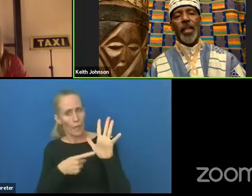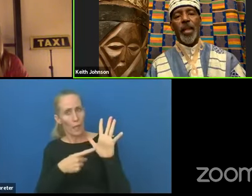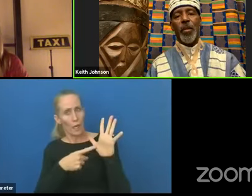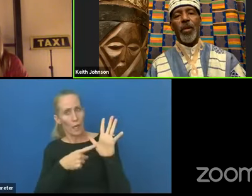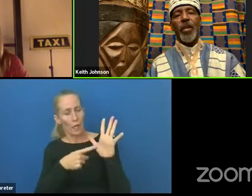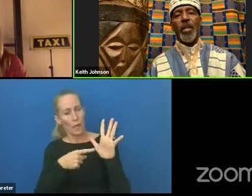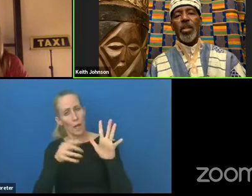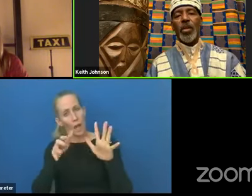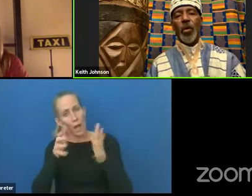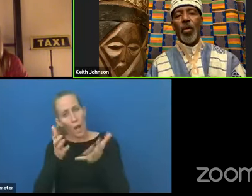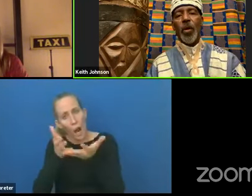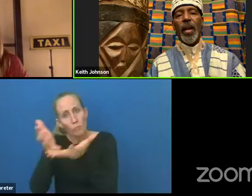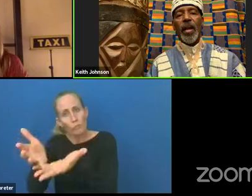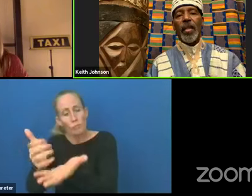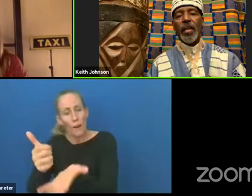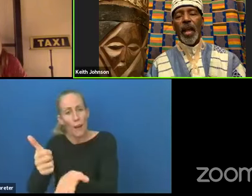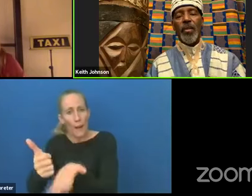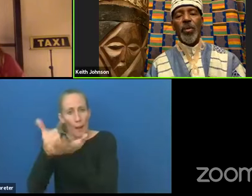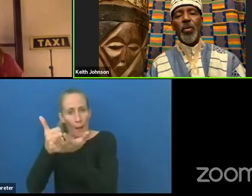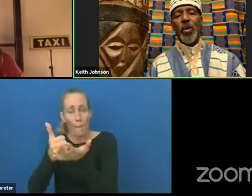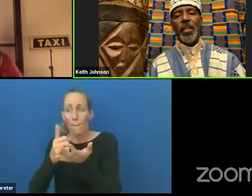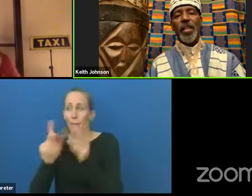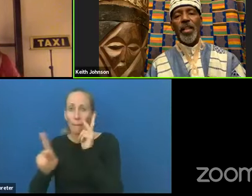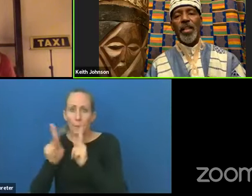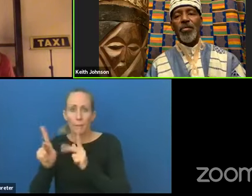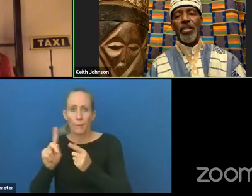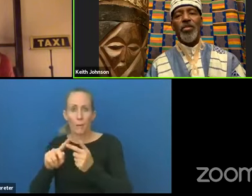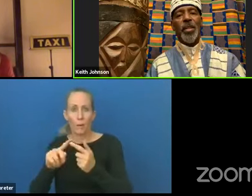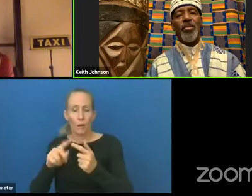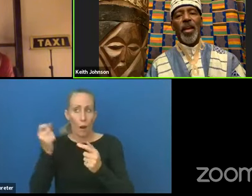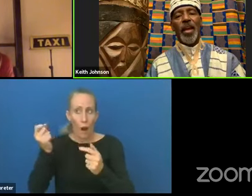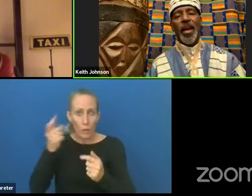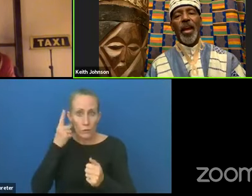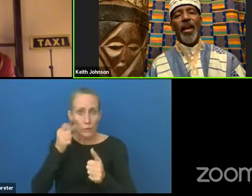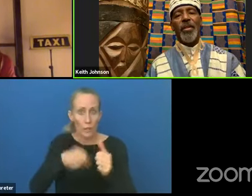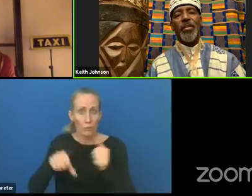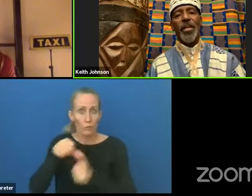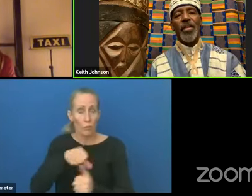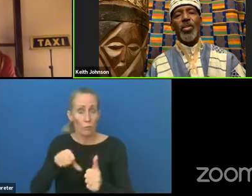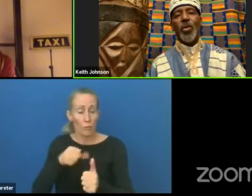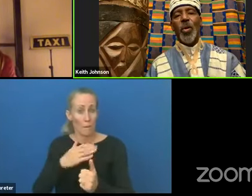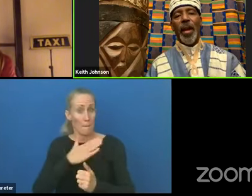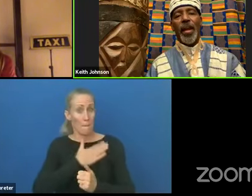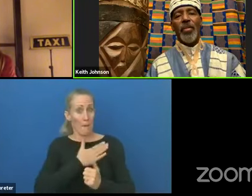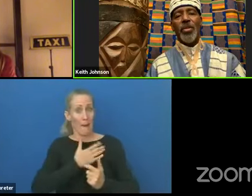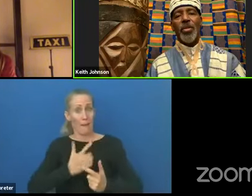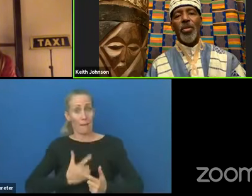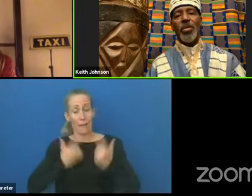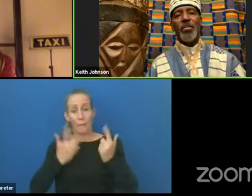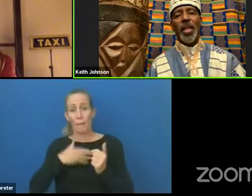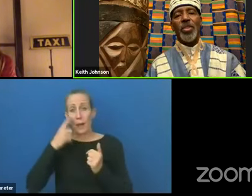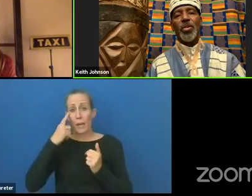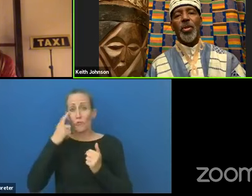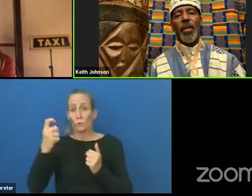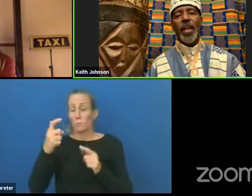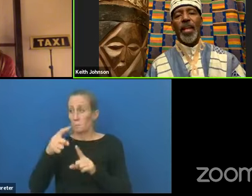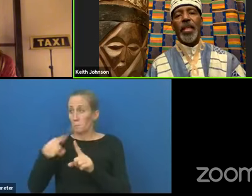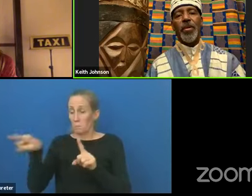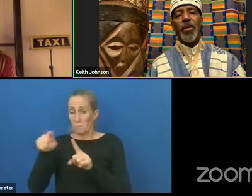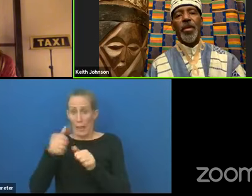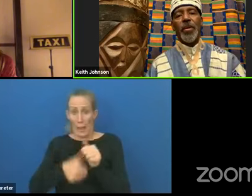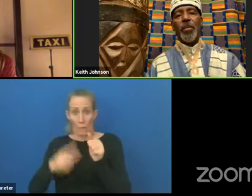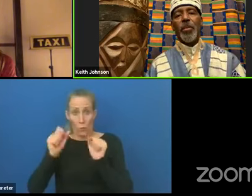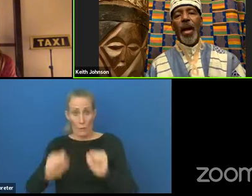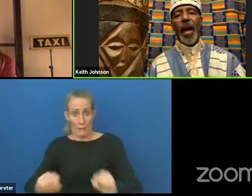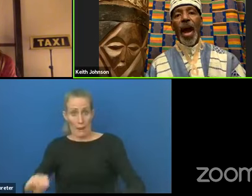understand my neighbor. Not everyone can live the dream that I have. So what I have to do is make sure I